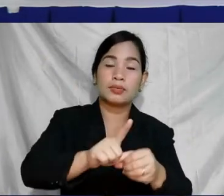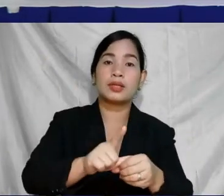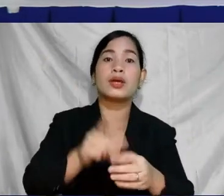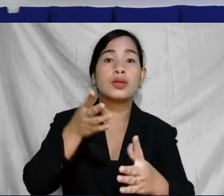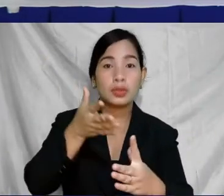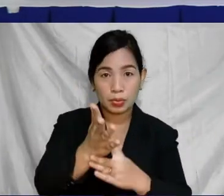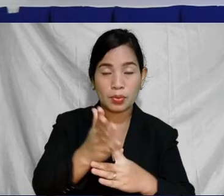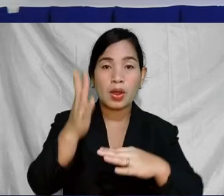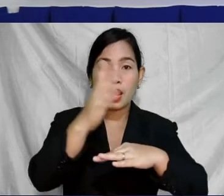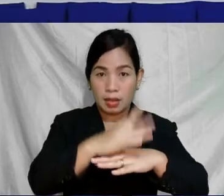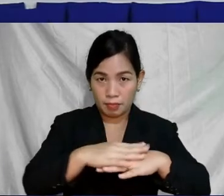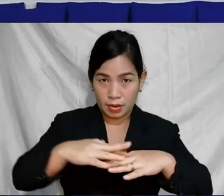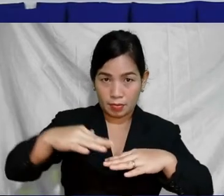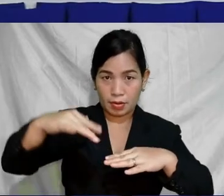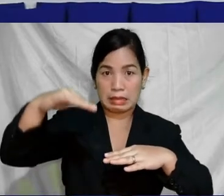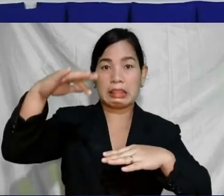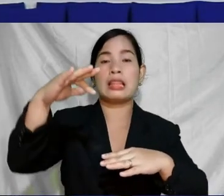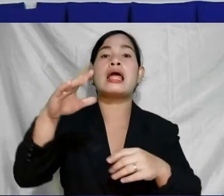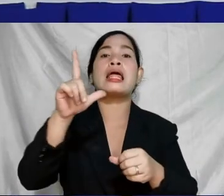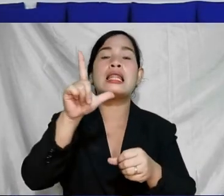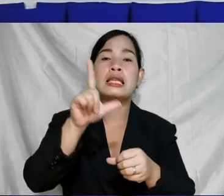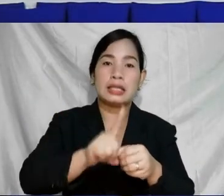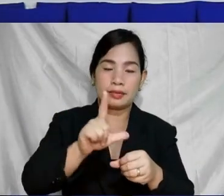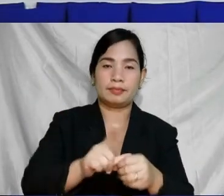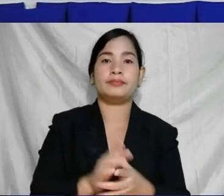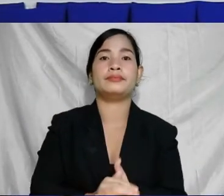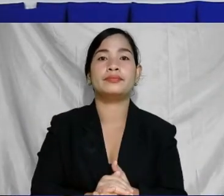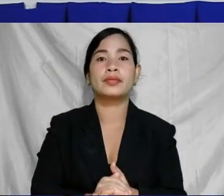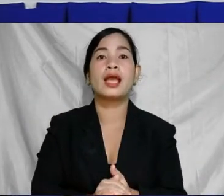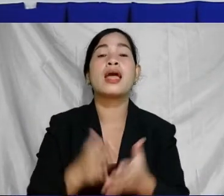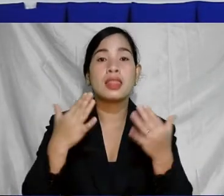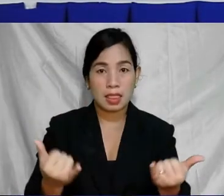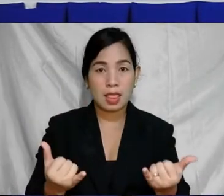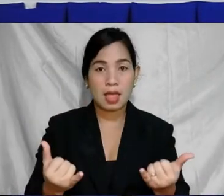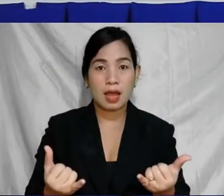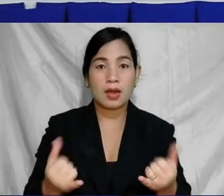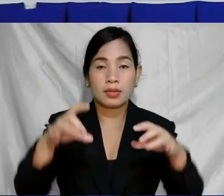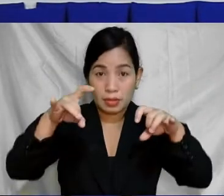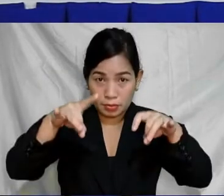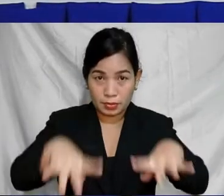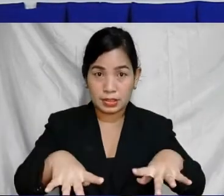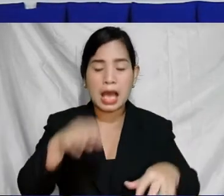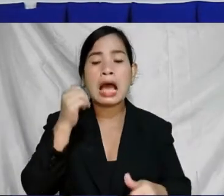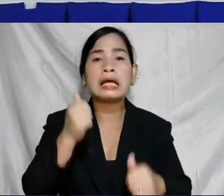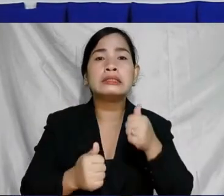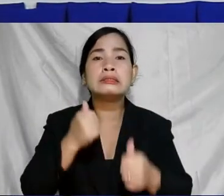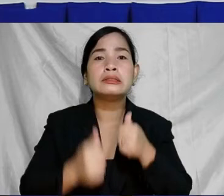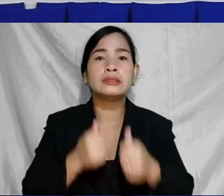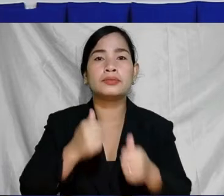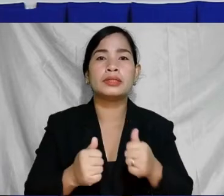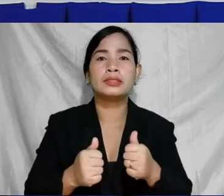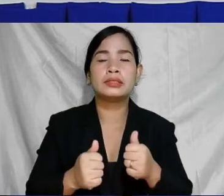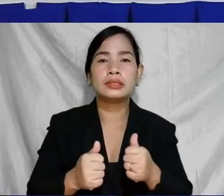liquid substances. At this part of our lesson, let us identify which separating technique is applicable